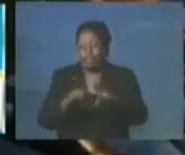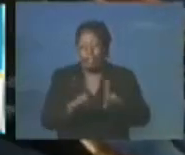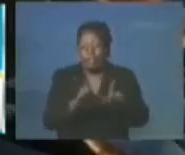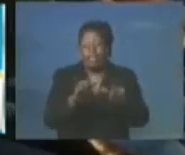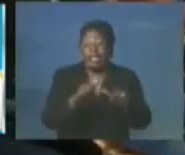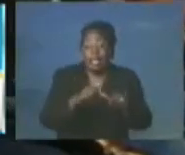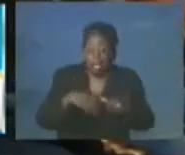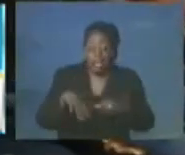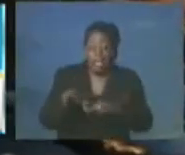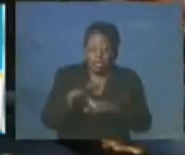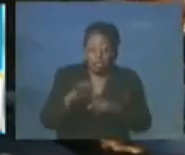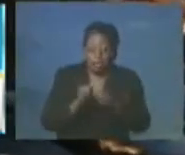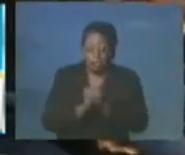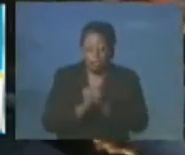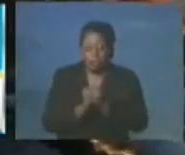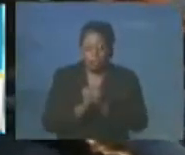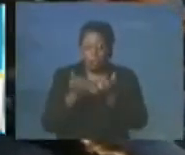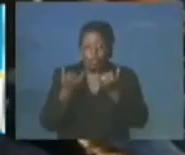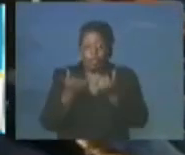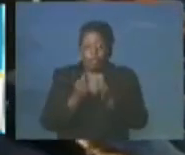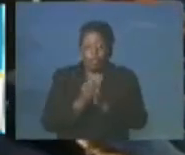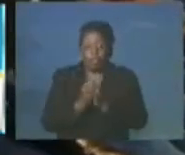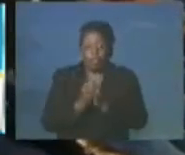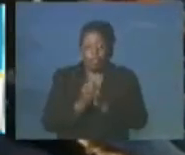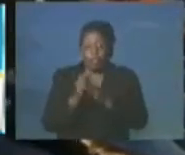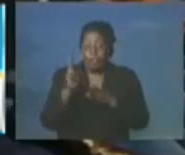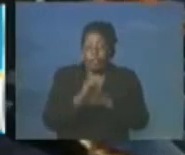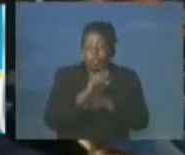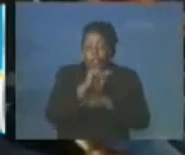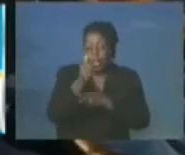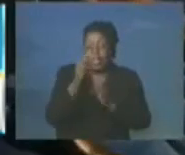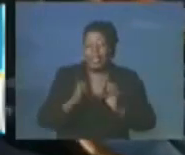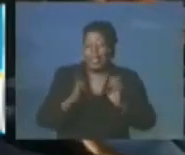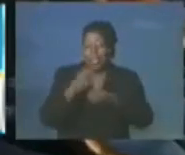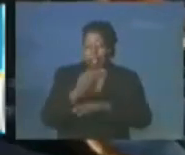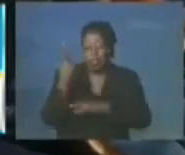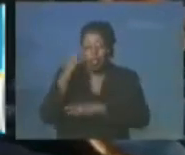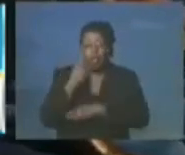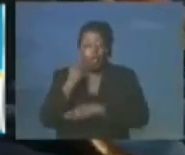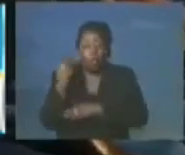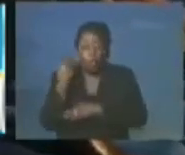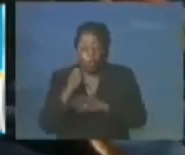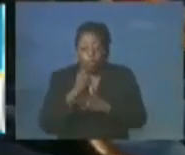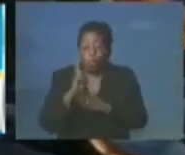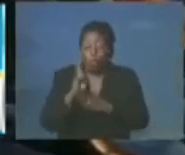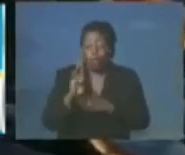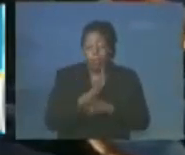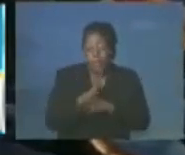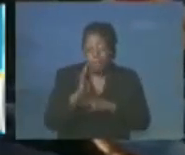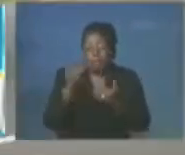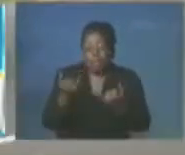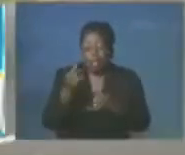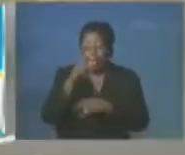Well, residents advised to properly plan utilizing any alternative energy sources for your home or business. Here's Bahamas Power and